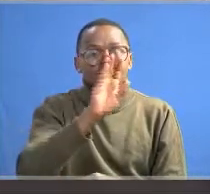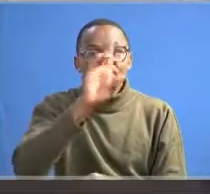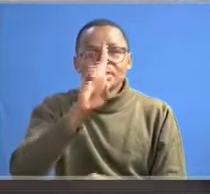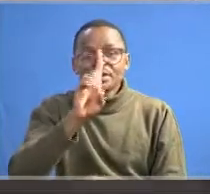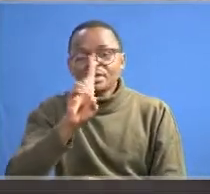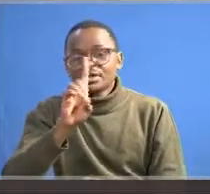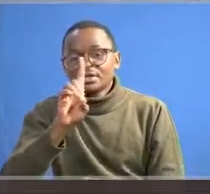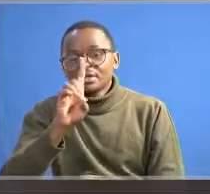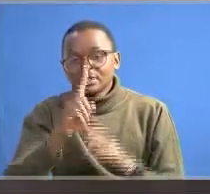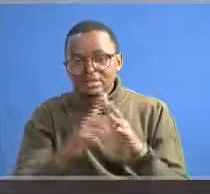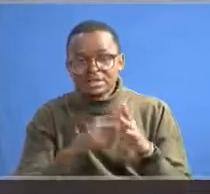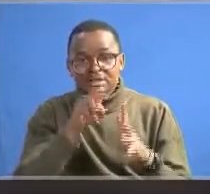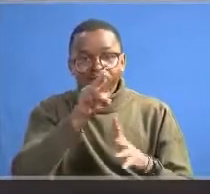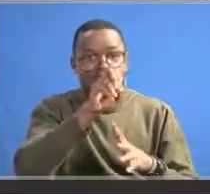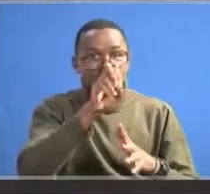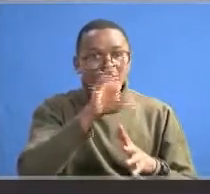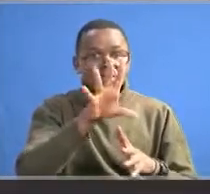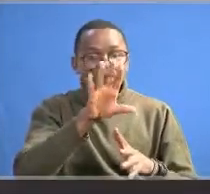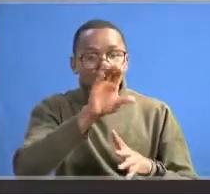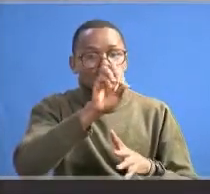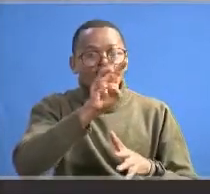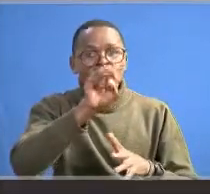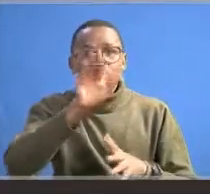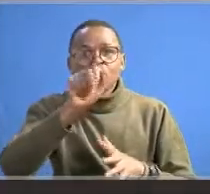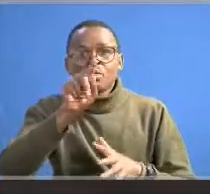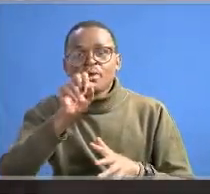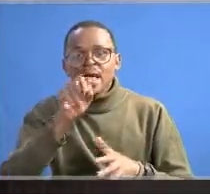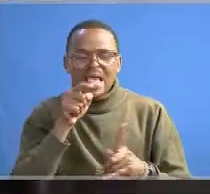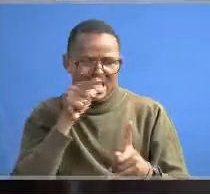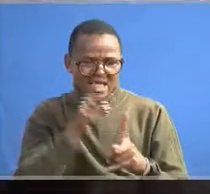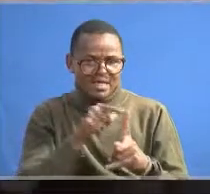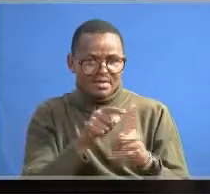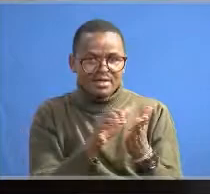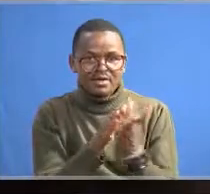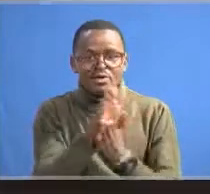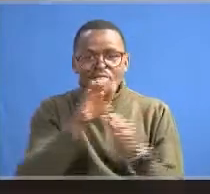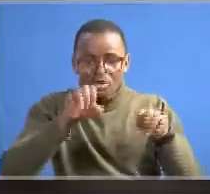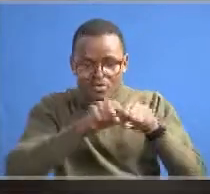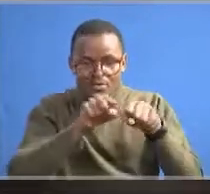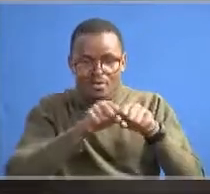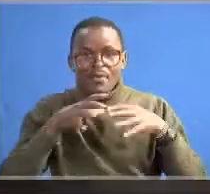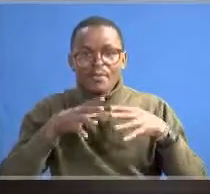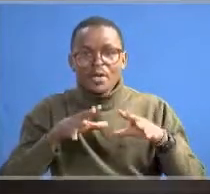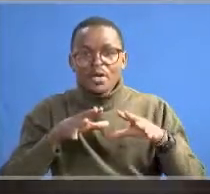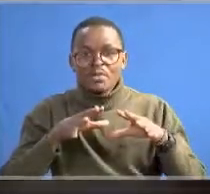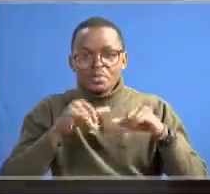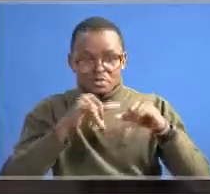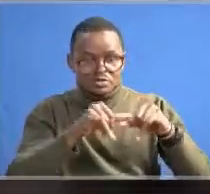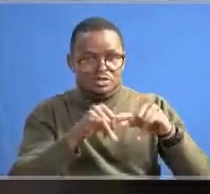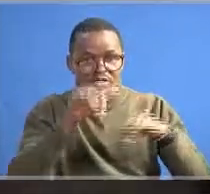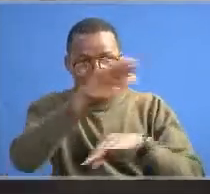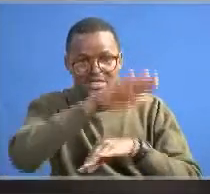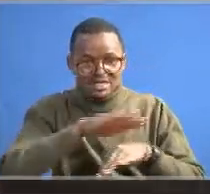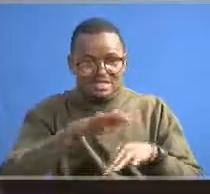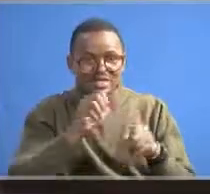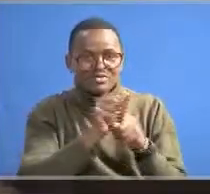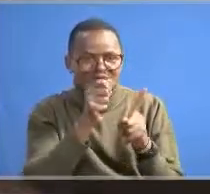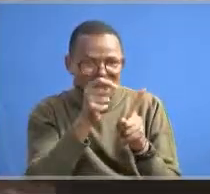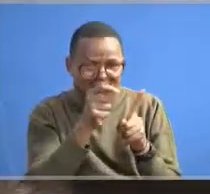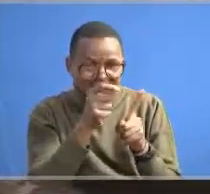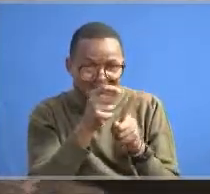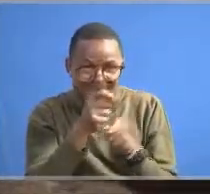in 2015 by one Mr. Roy Ombati, whose main aim was to print shoes for people who are living in areas infested with